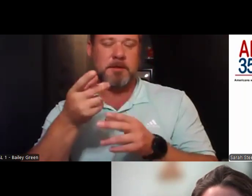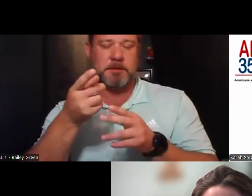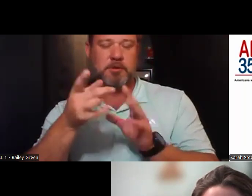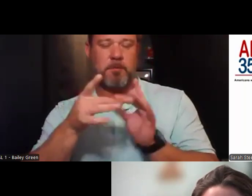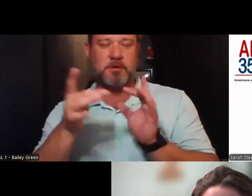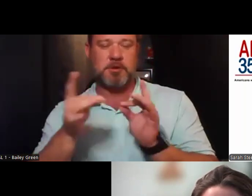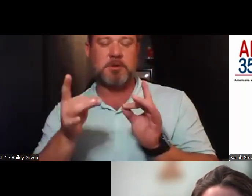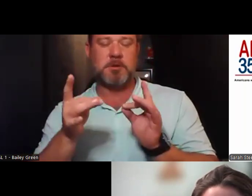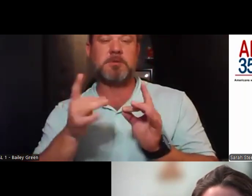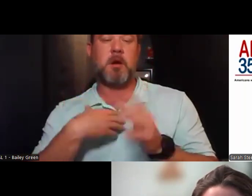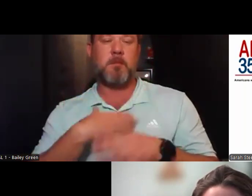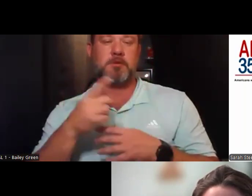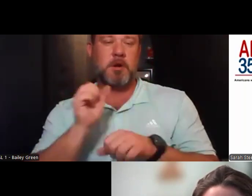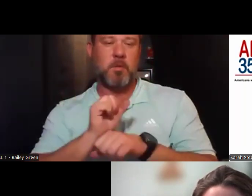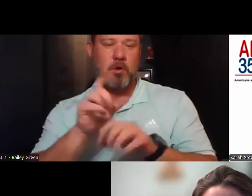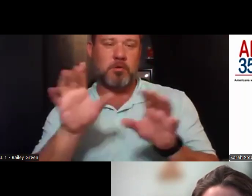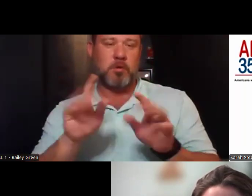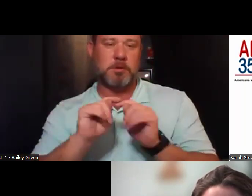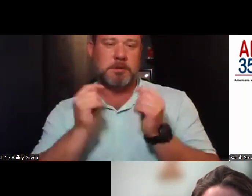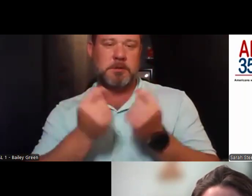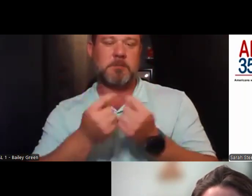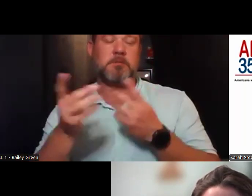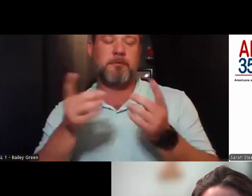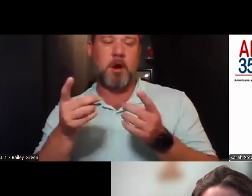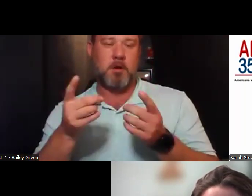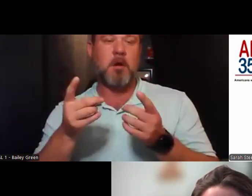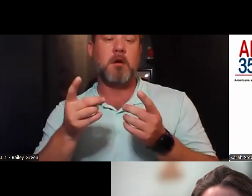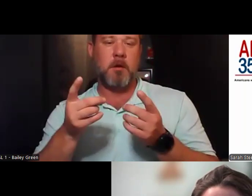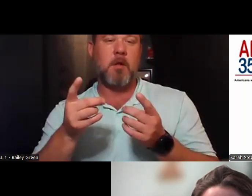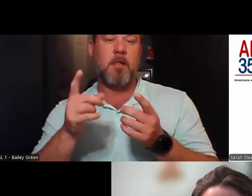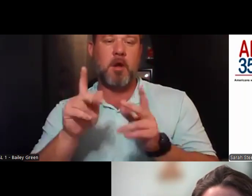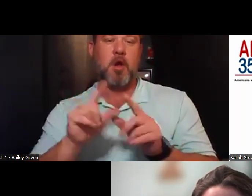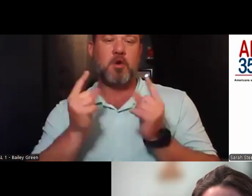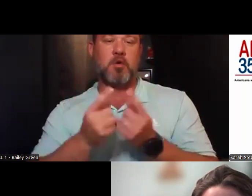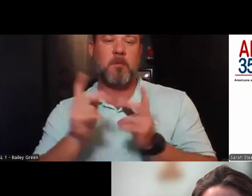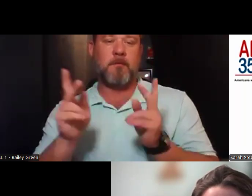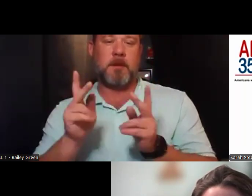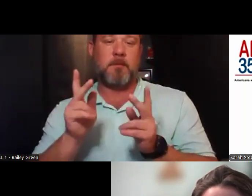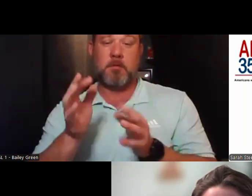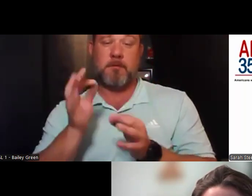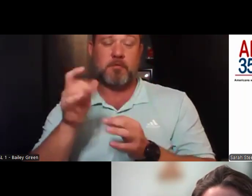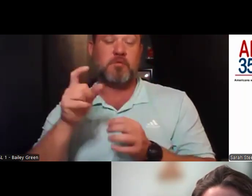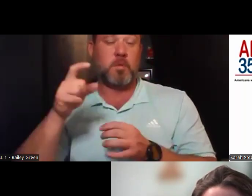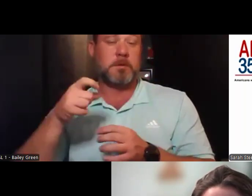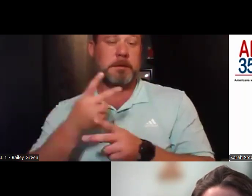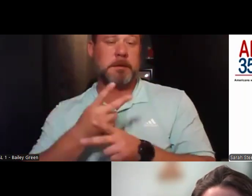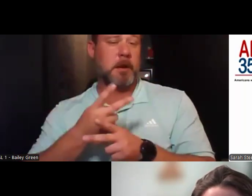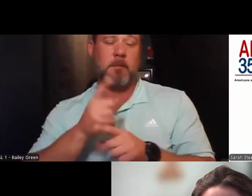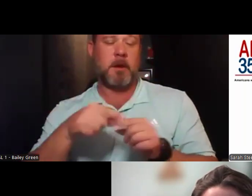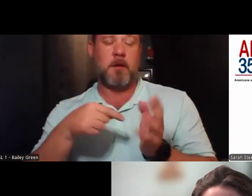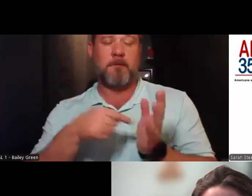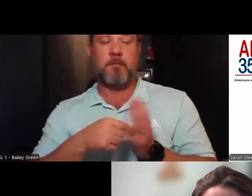the work your team did here in defining and describing the group of folks that will at some point need caregiving but won't be able to afford